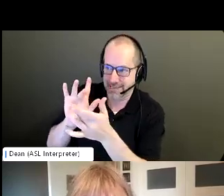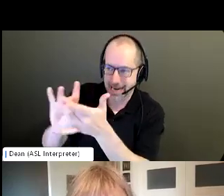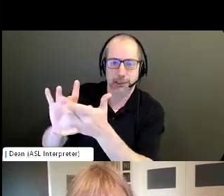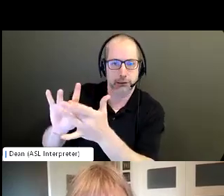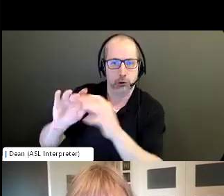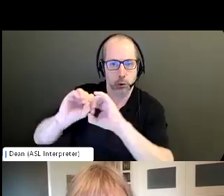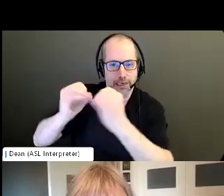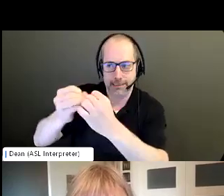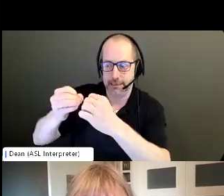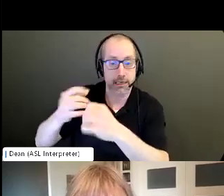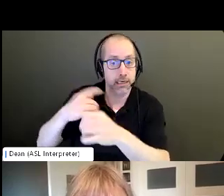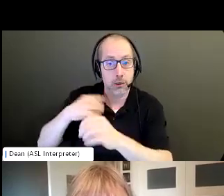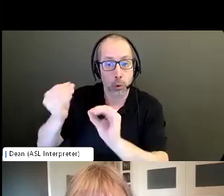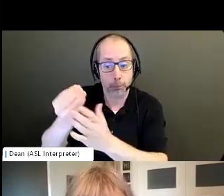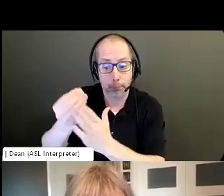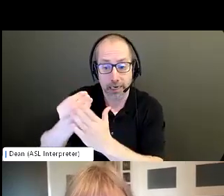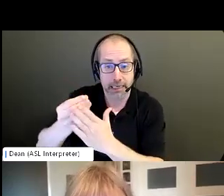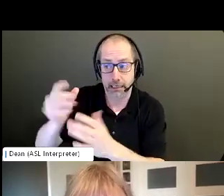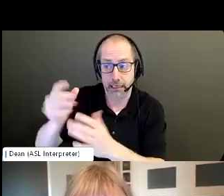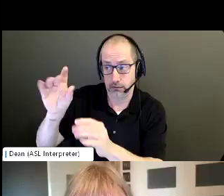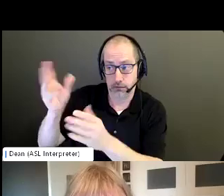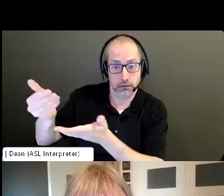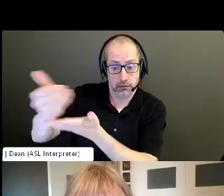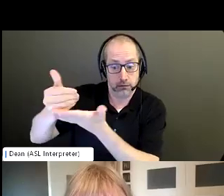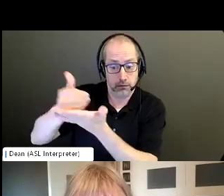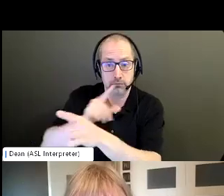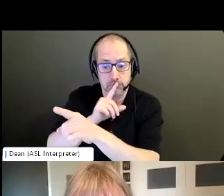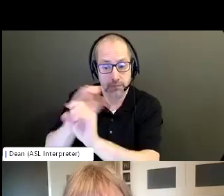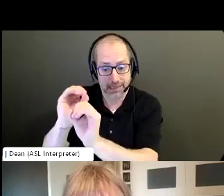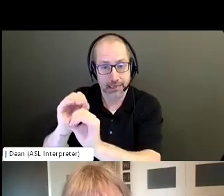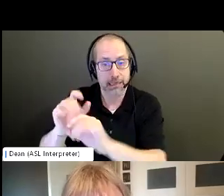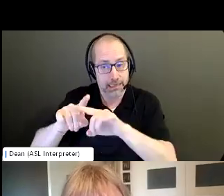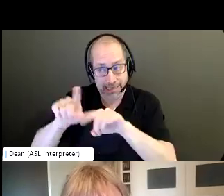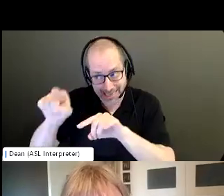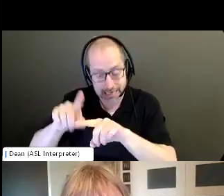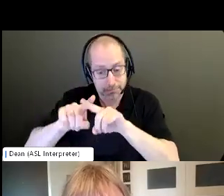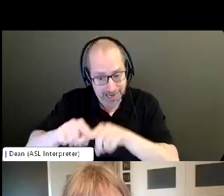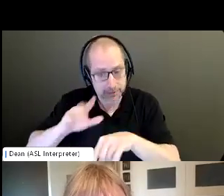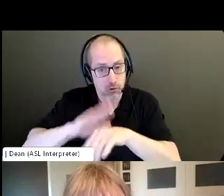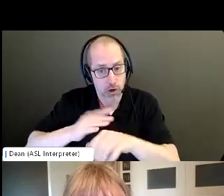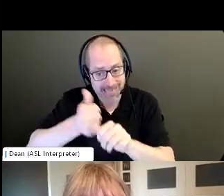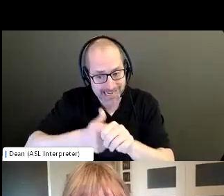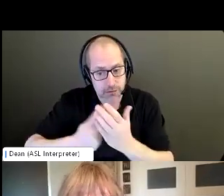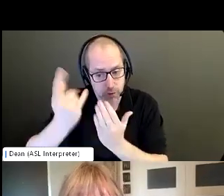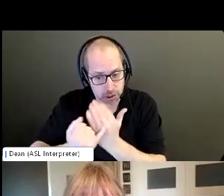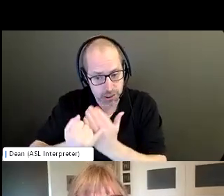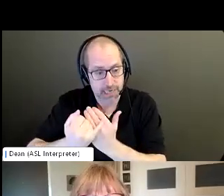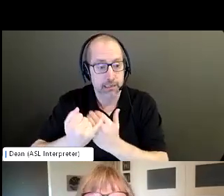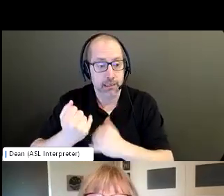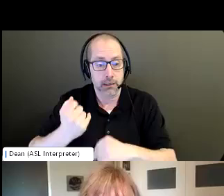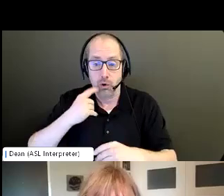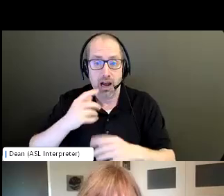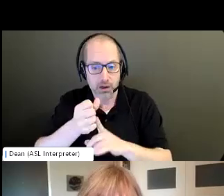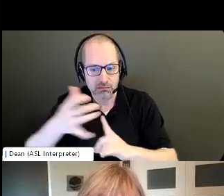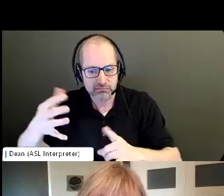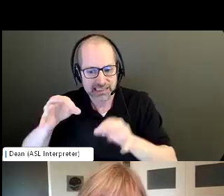receive any funding, and so is dependent upon projects. And as I'm going to go through today, you'll see that that's the case a lot.